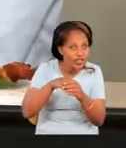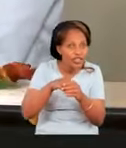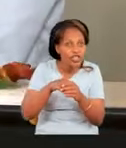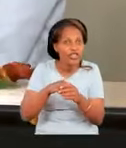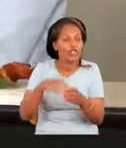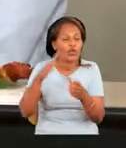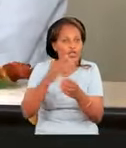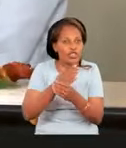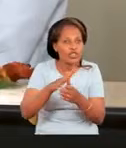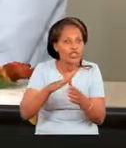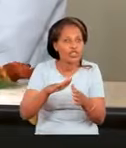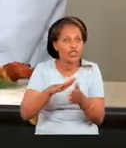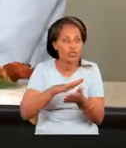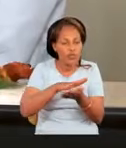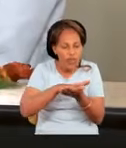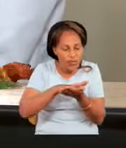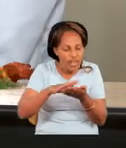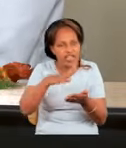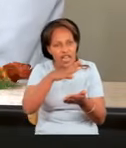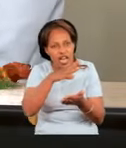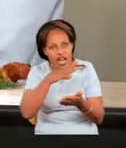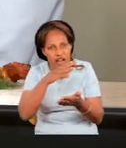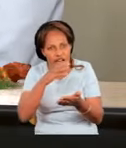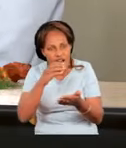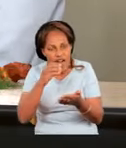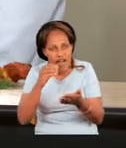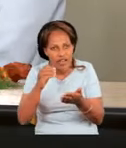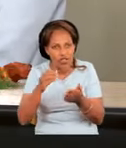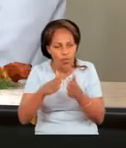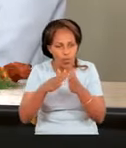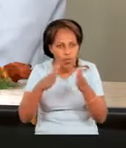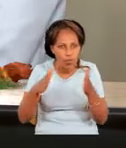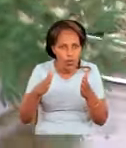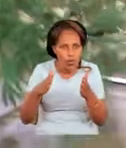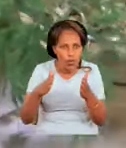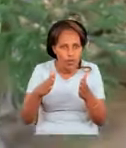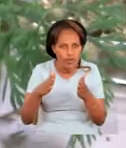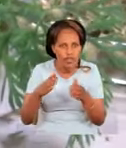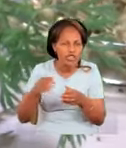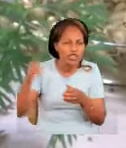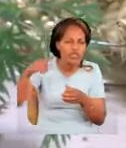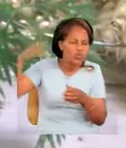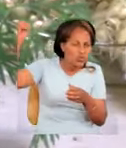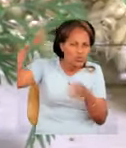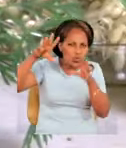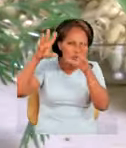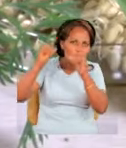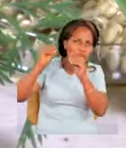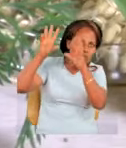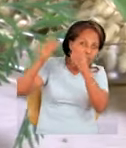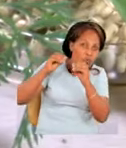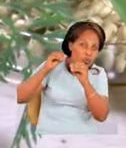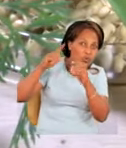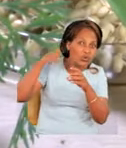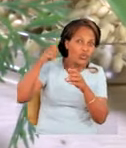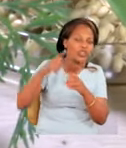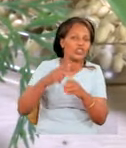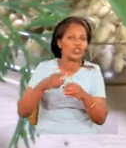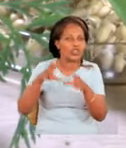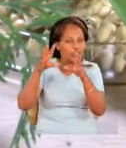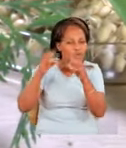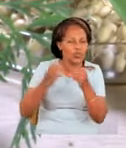are flat and broad, they can take in as much sunlight as possible. That's right.